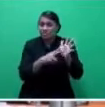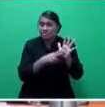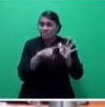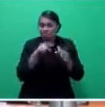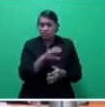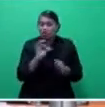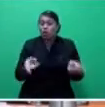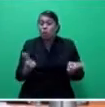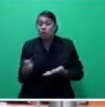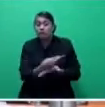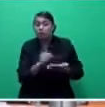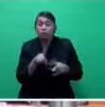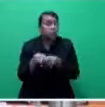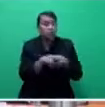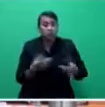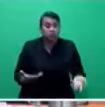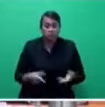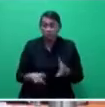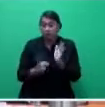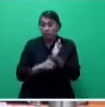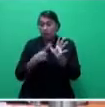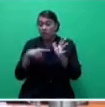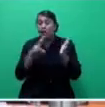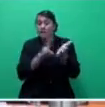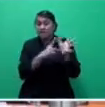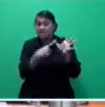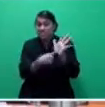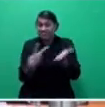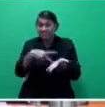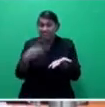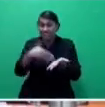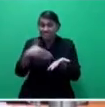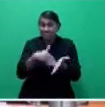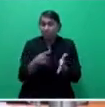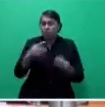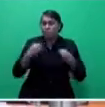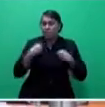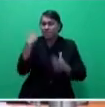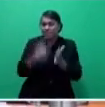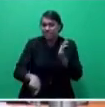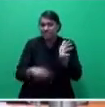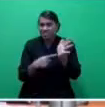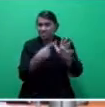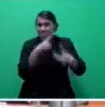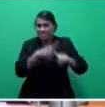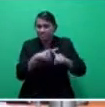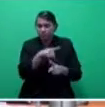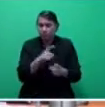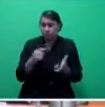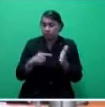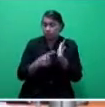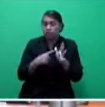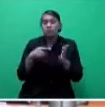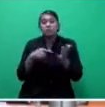course, VAT, corporate tax, personal income tax, ECAL, STT, immigration